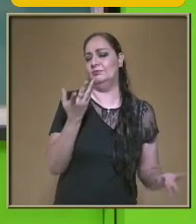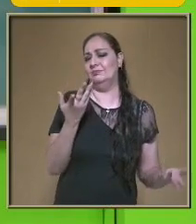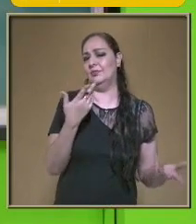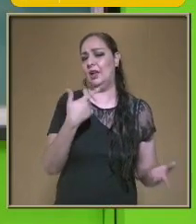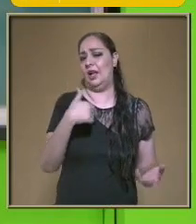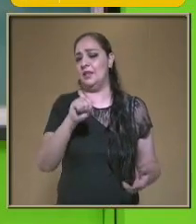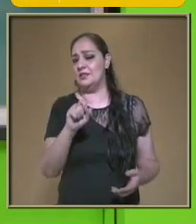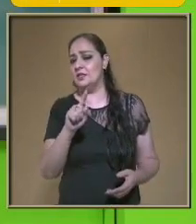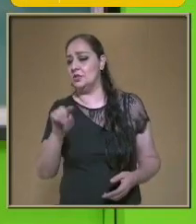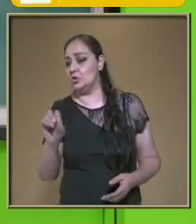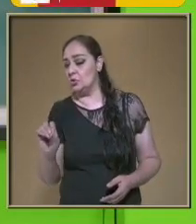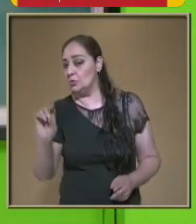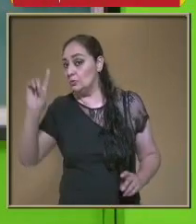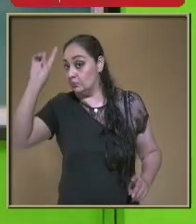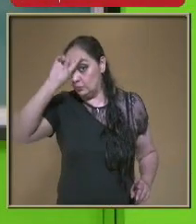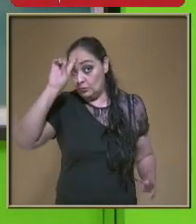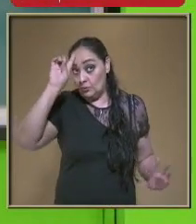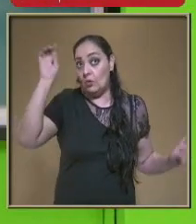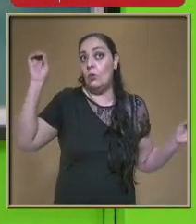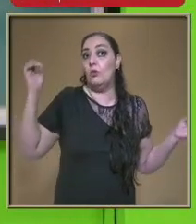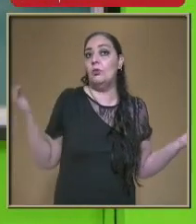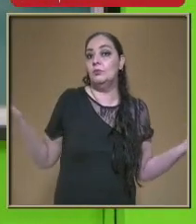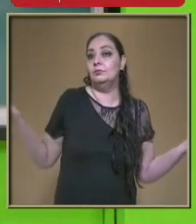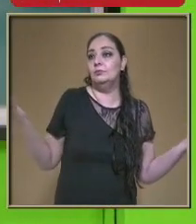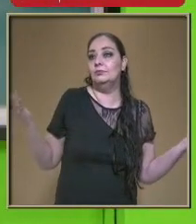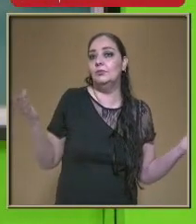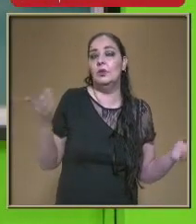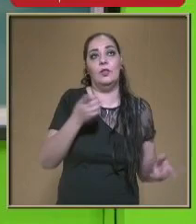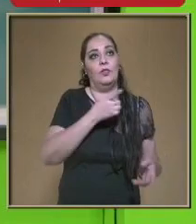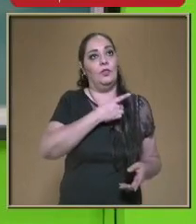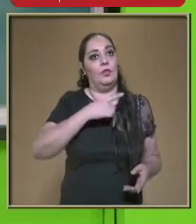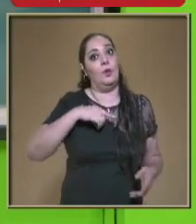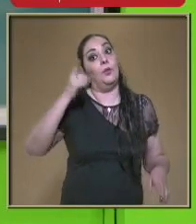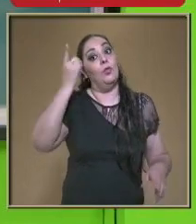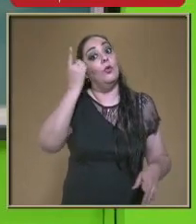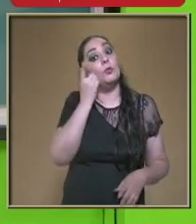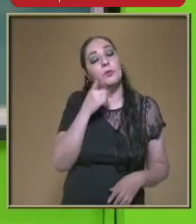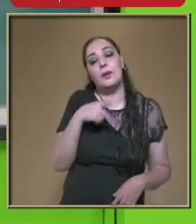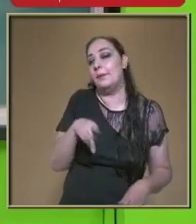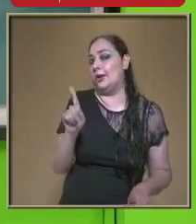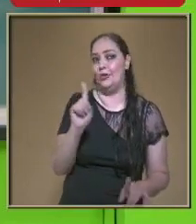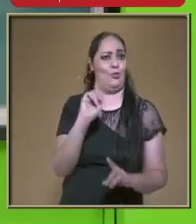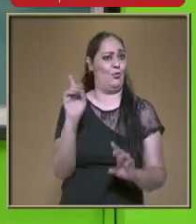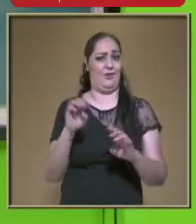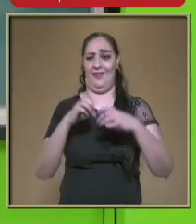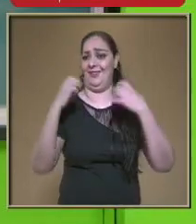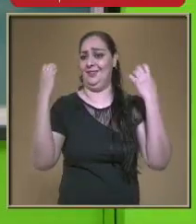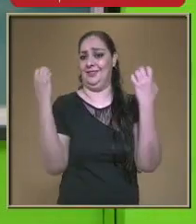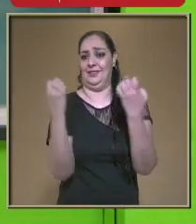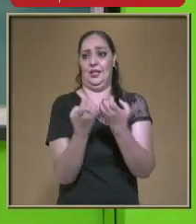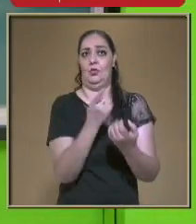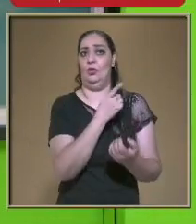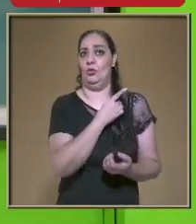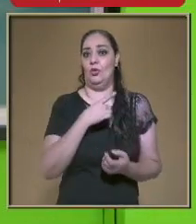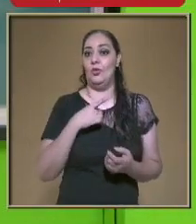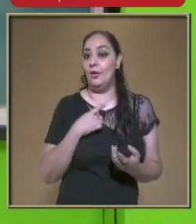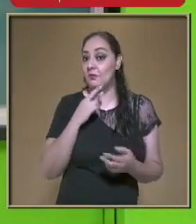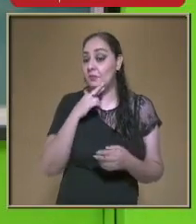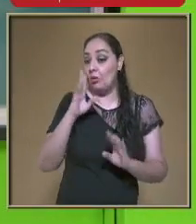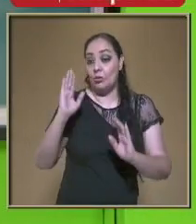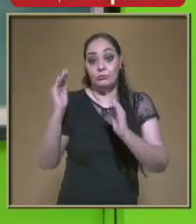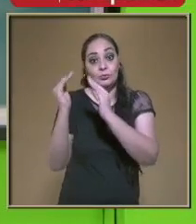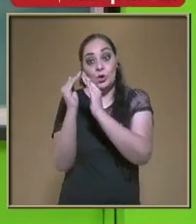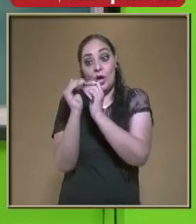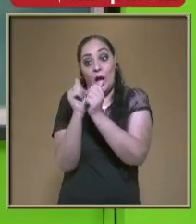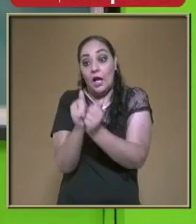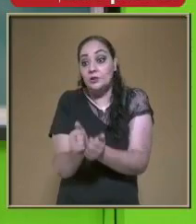obligation or recommendation, class? He has to sleep, but not in the stadium. He has to sleep in the house, not